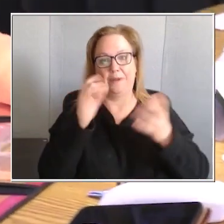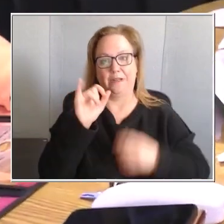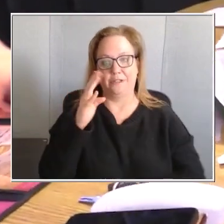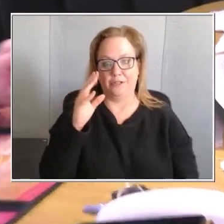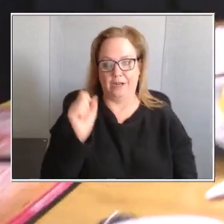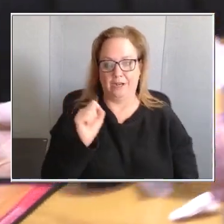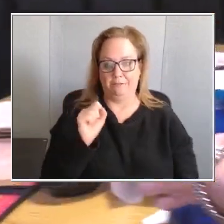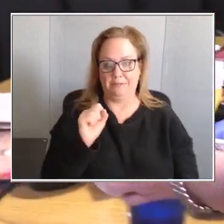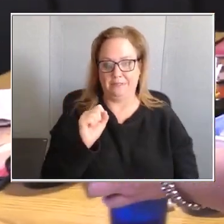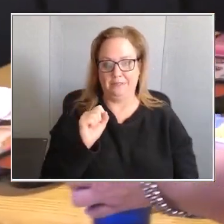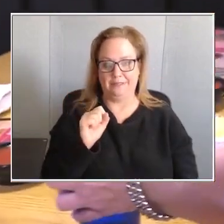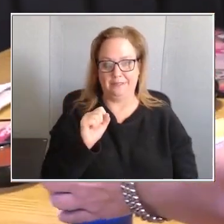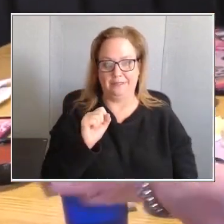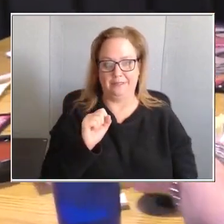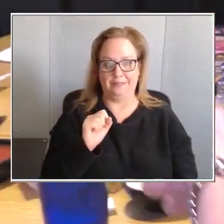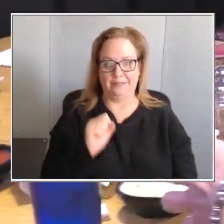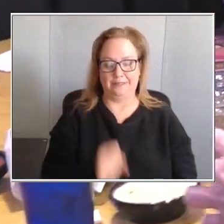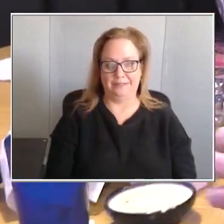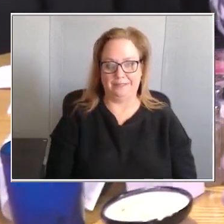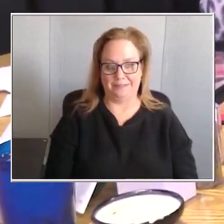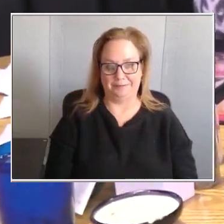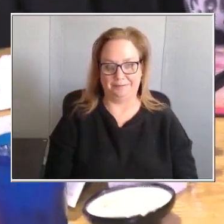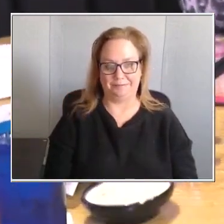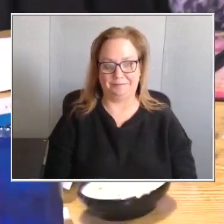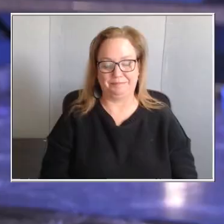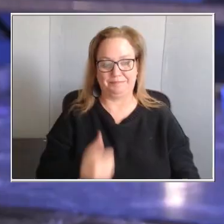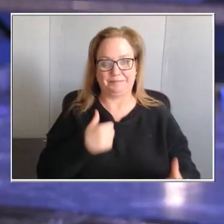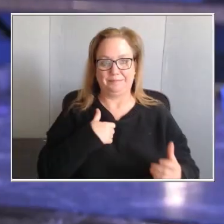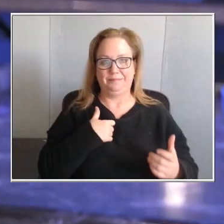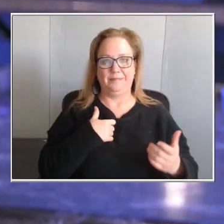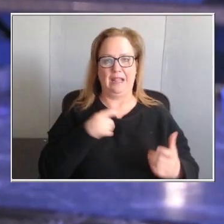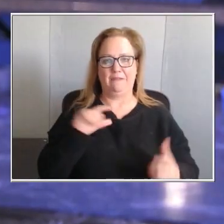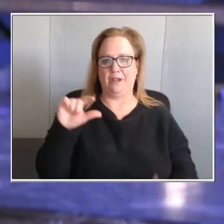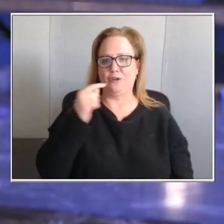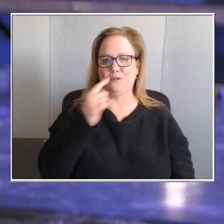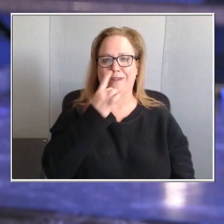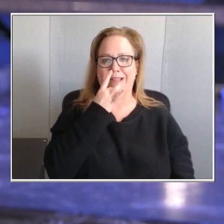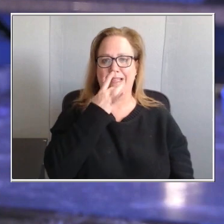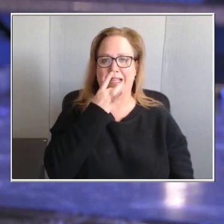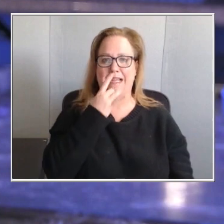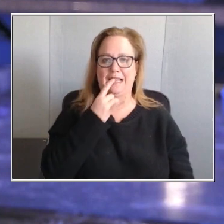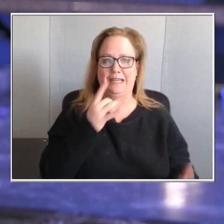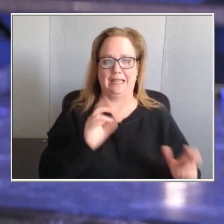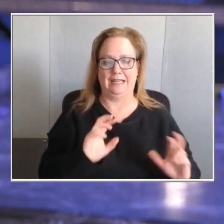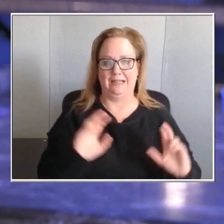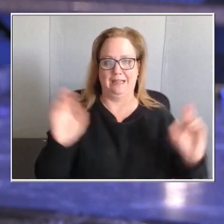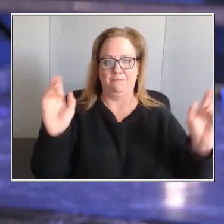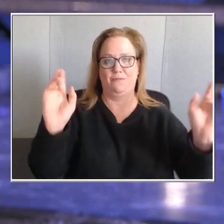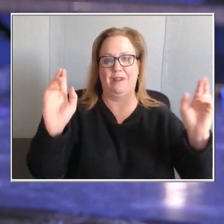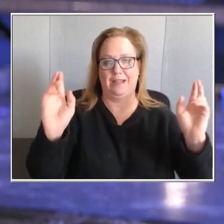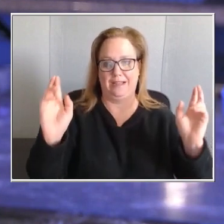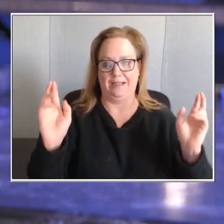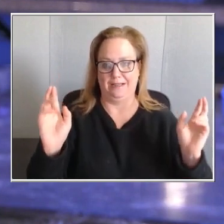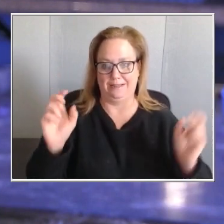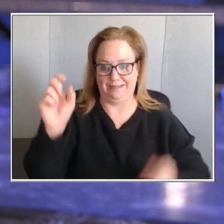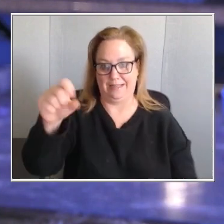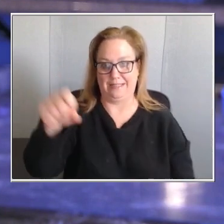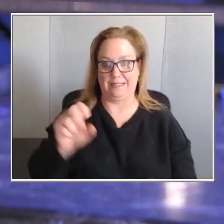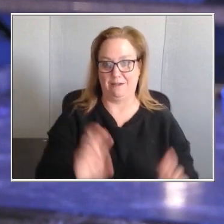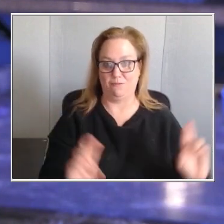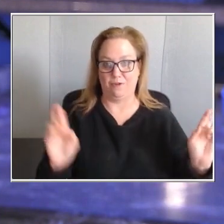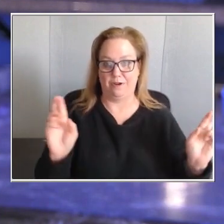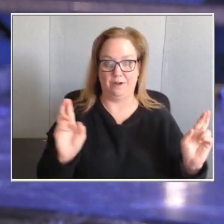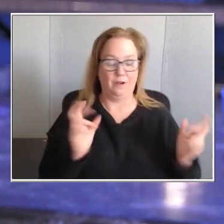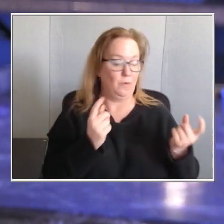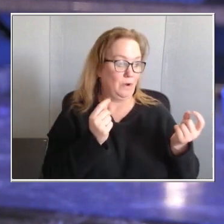Go. All righty. Oh, I've got a huge green light. You know, I'm like, yes. What do you want me to